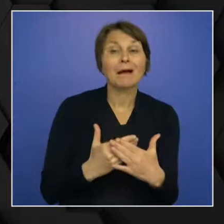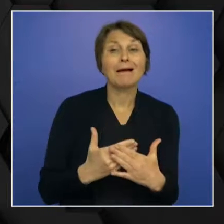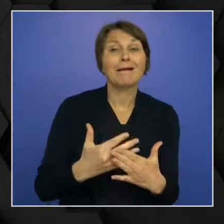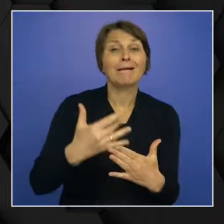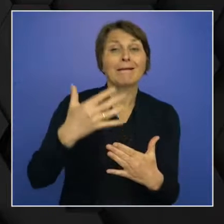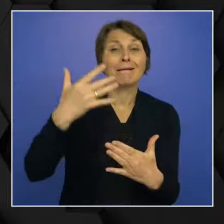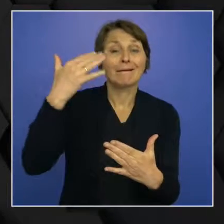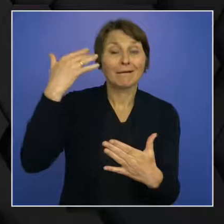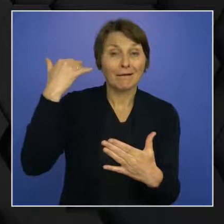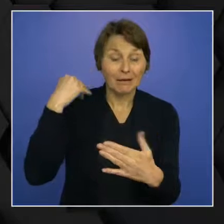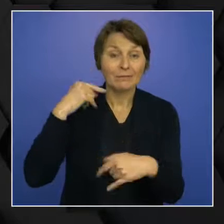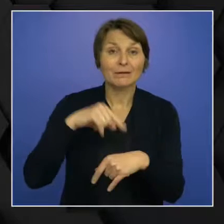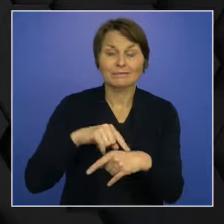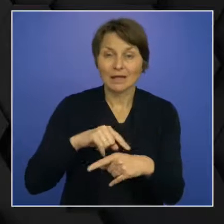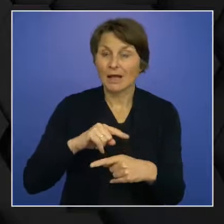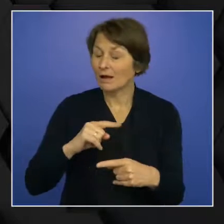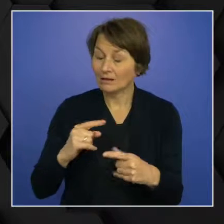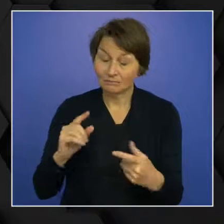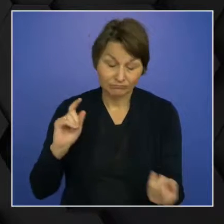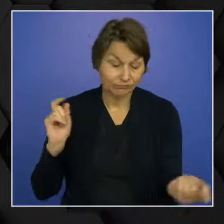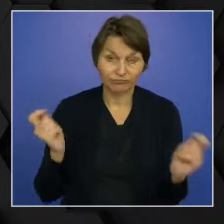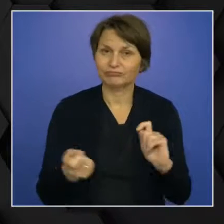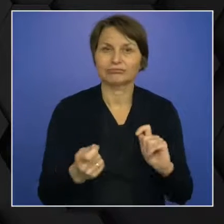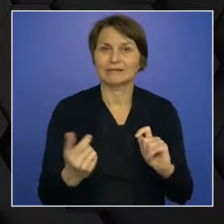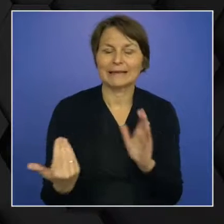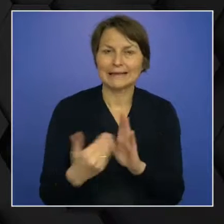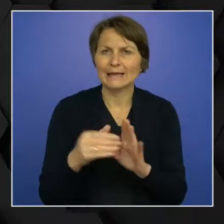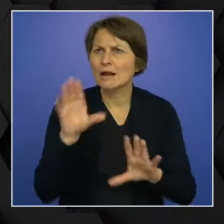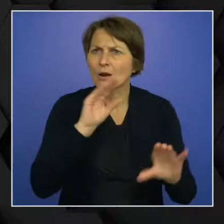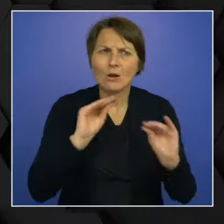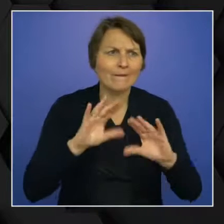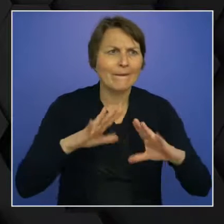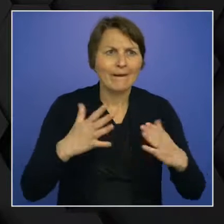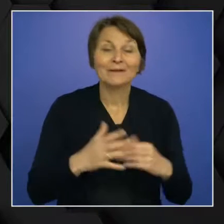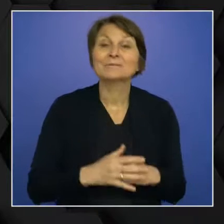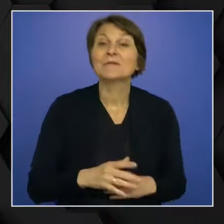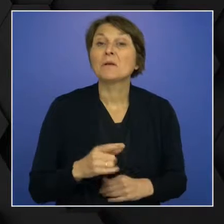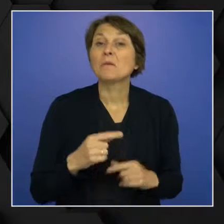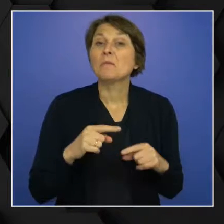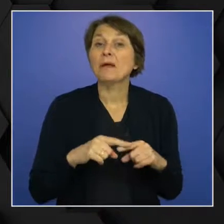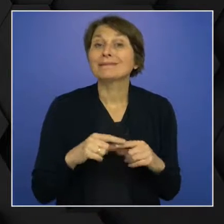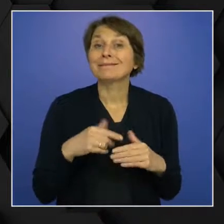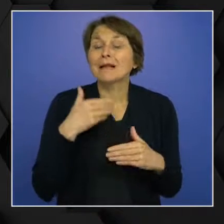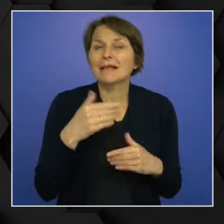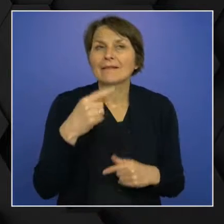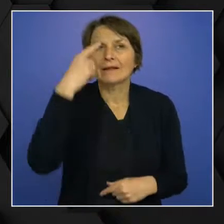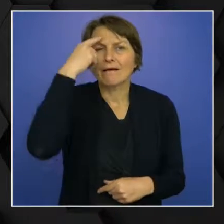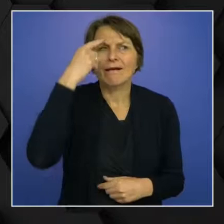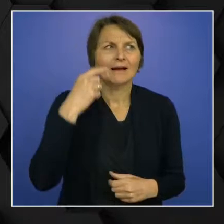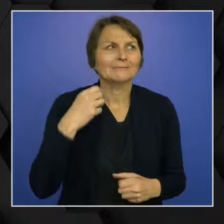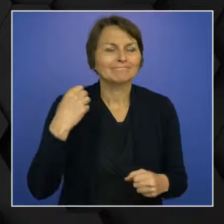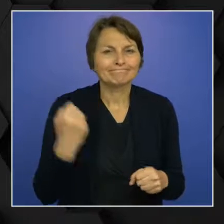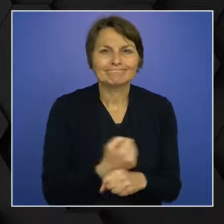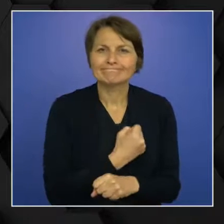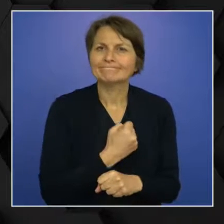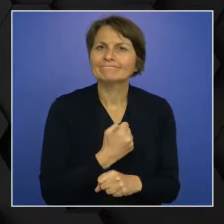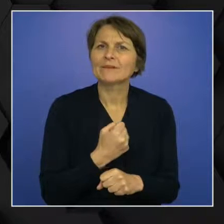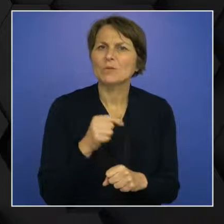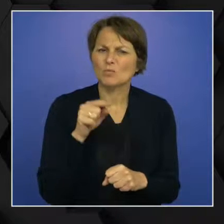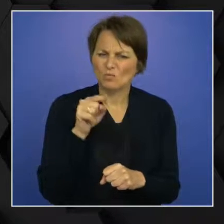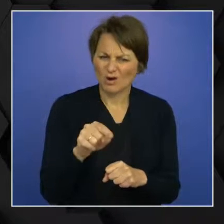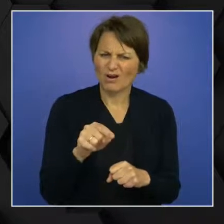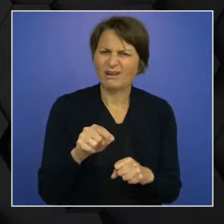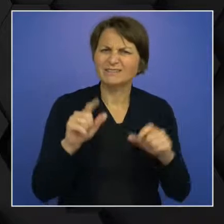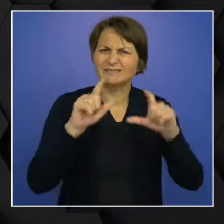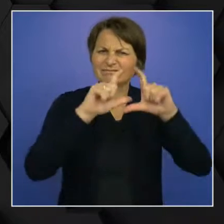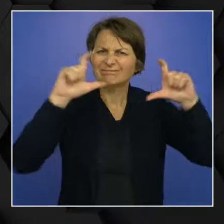to redo that, everything. And then also those things you realize later on, like, why didn't I add captions to that banner?